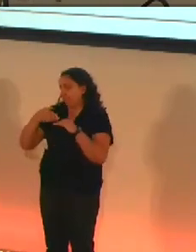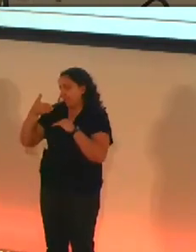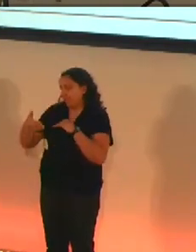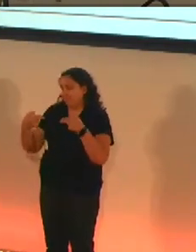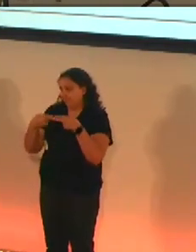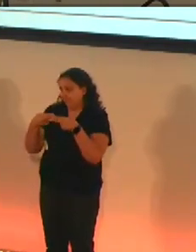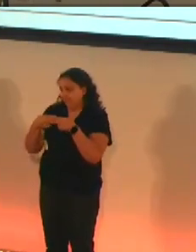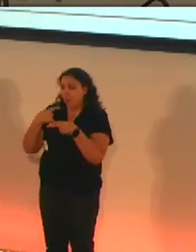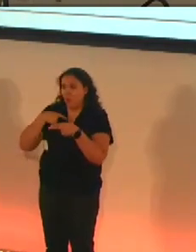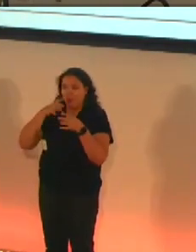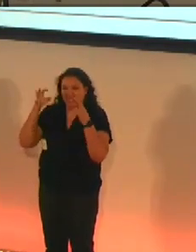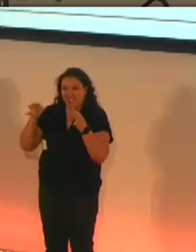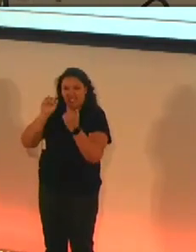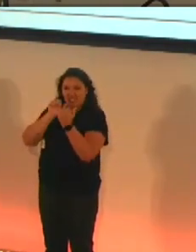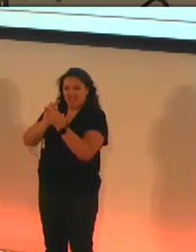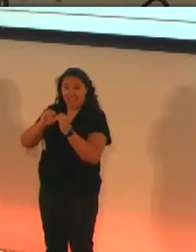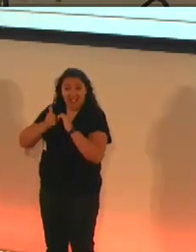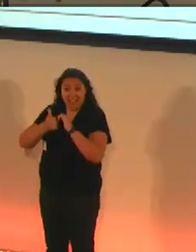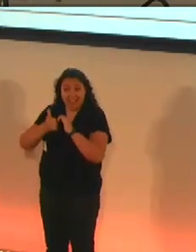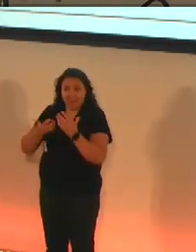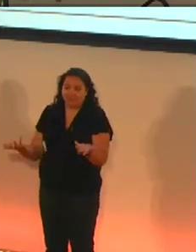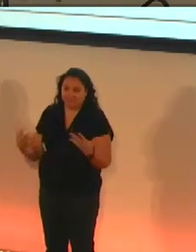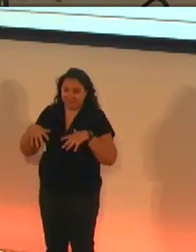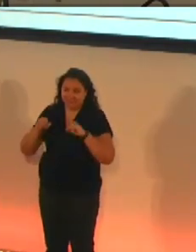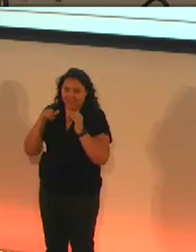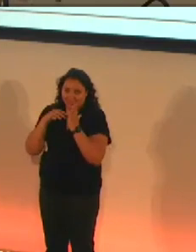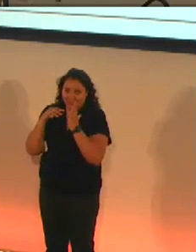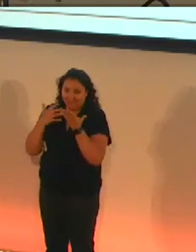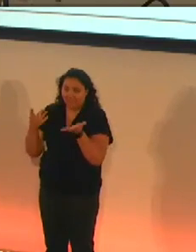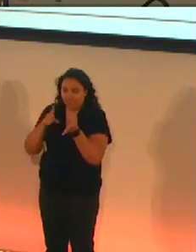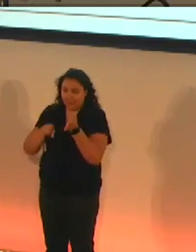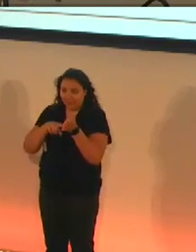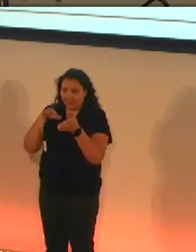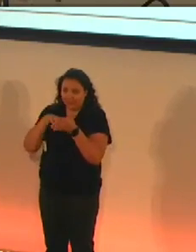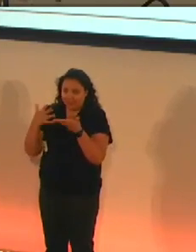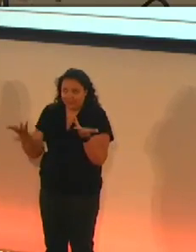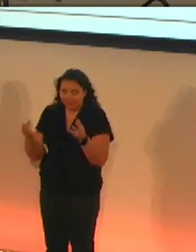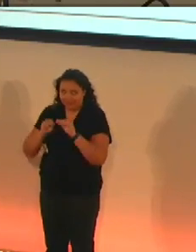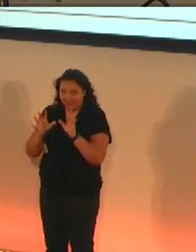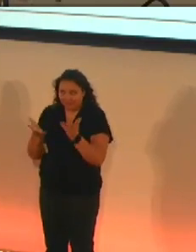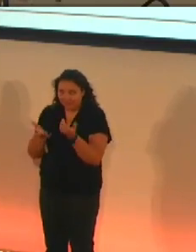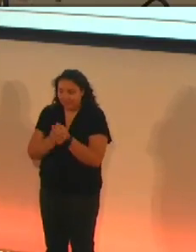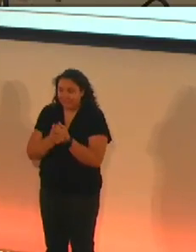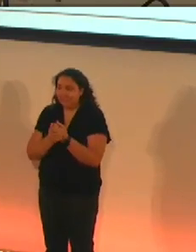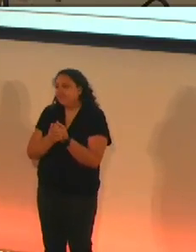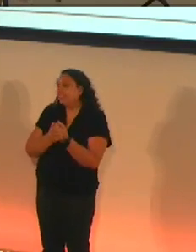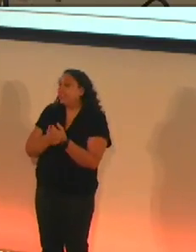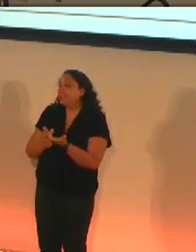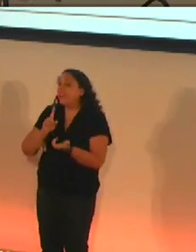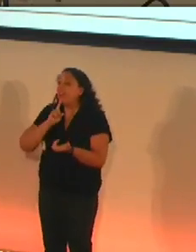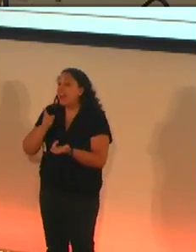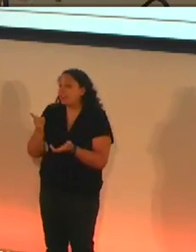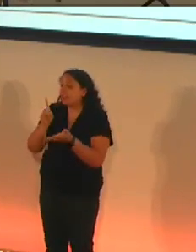We decided to approach this by performing a study, a research study. Now, the actual design of this study